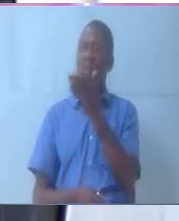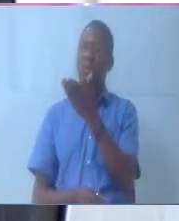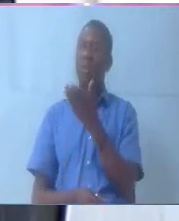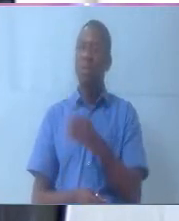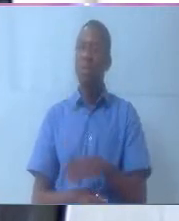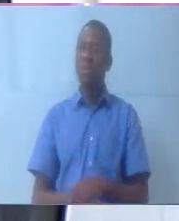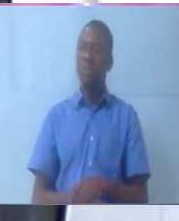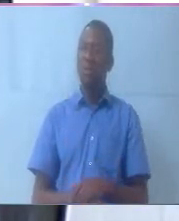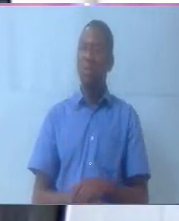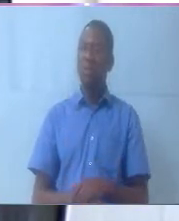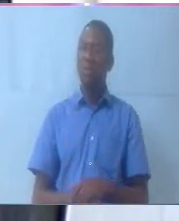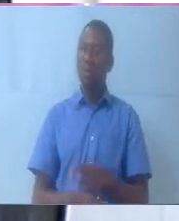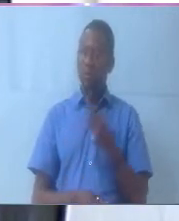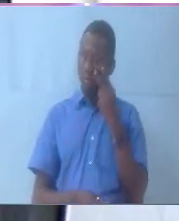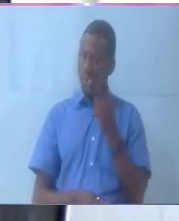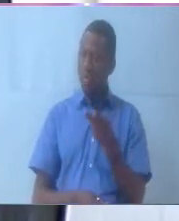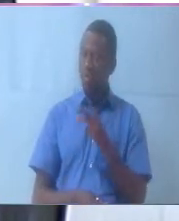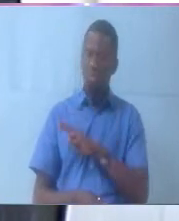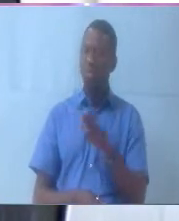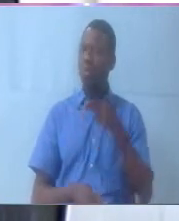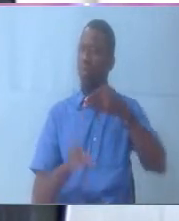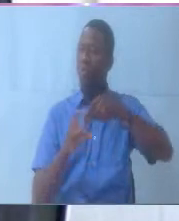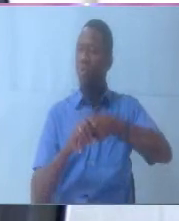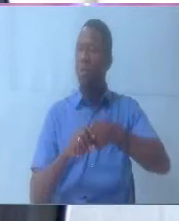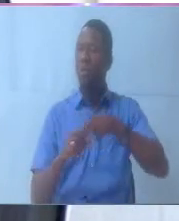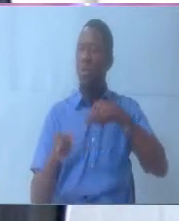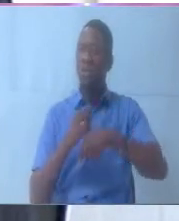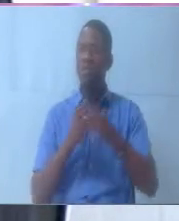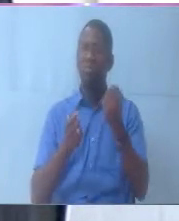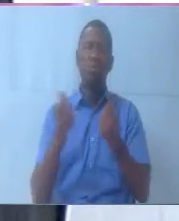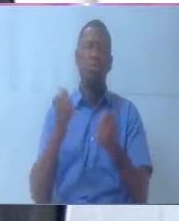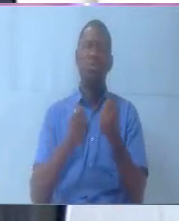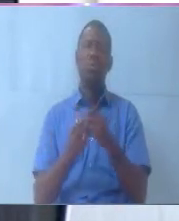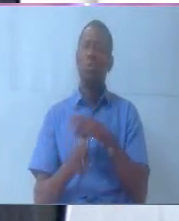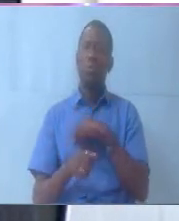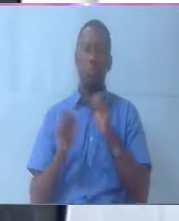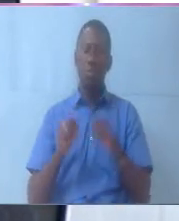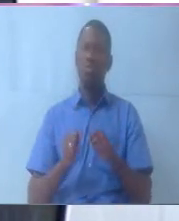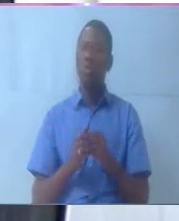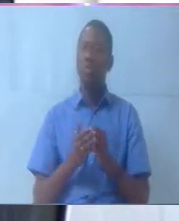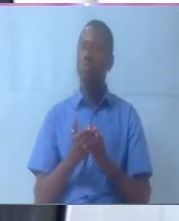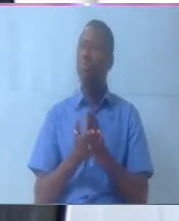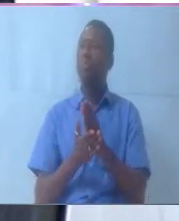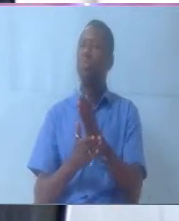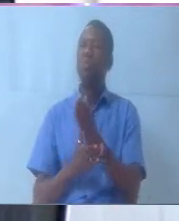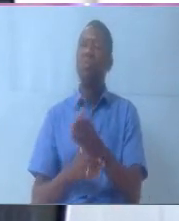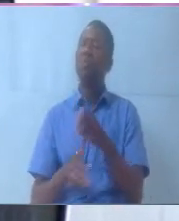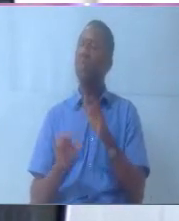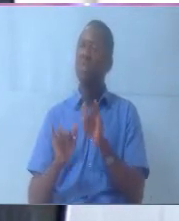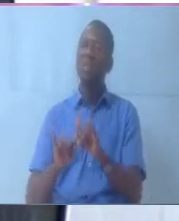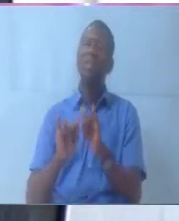was no fuel in the vehicle. We couldn't proceed. We were there for more than 2 hours. So